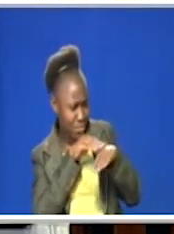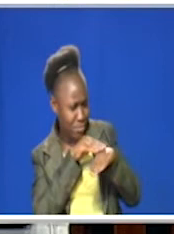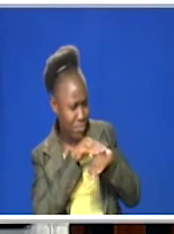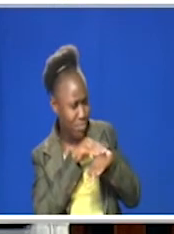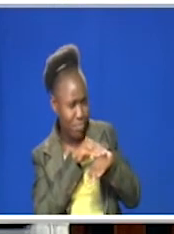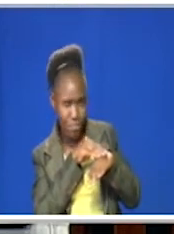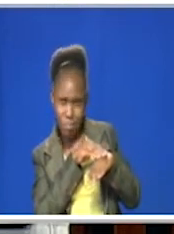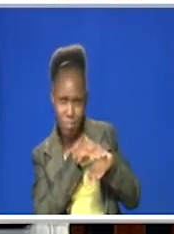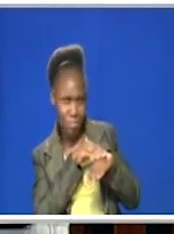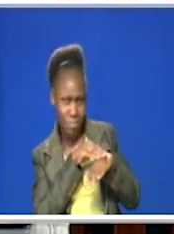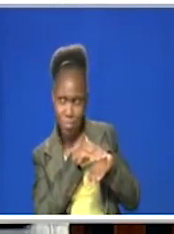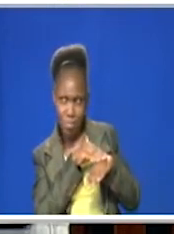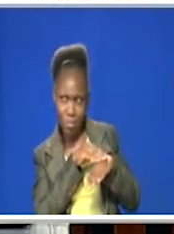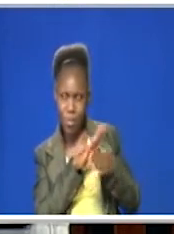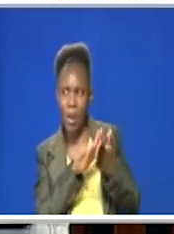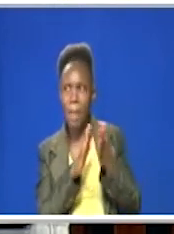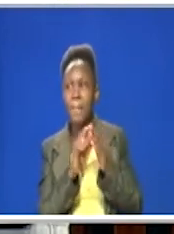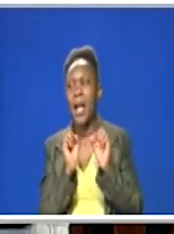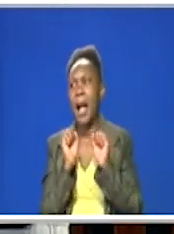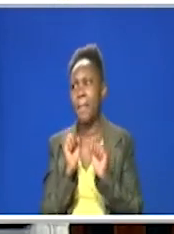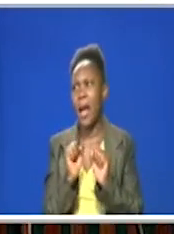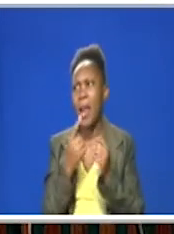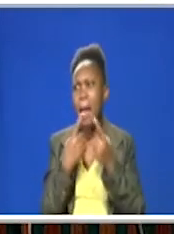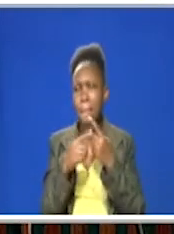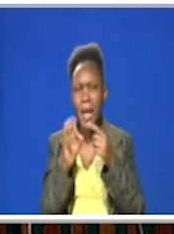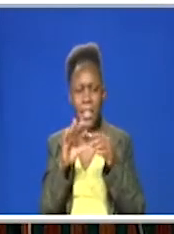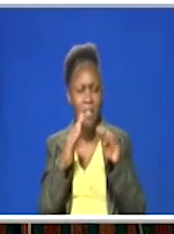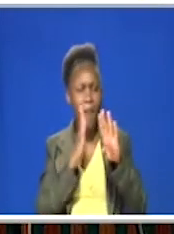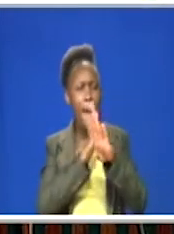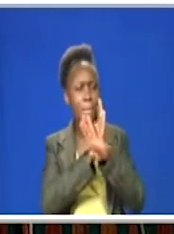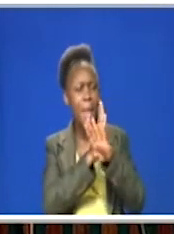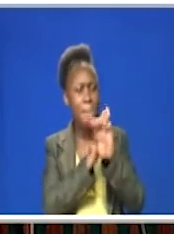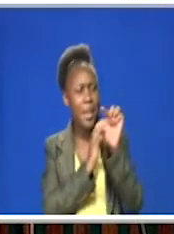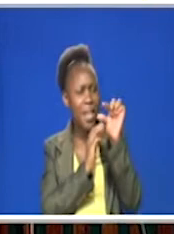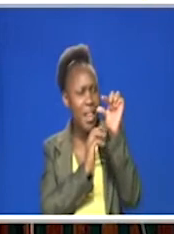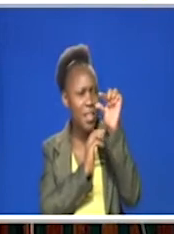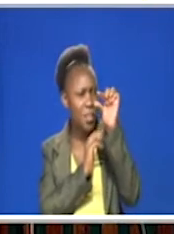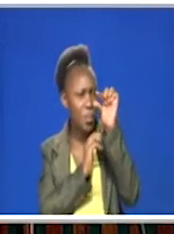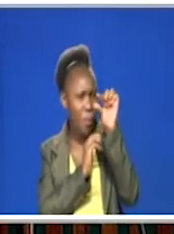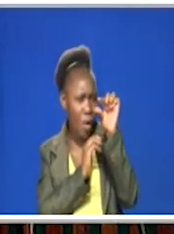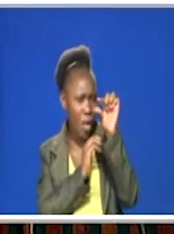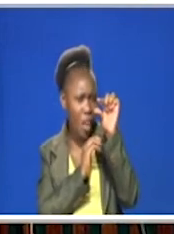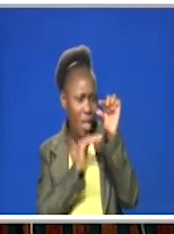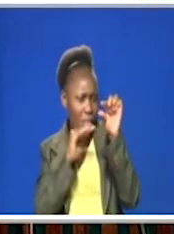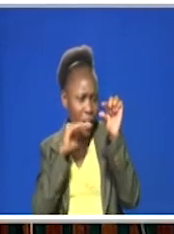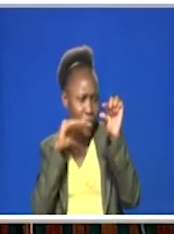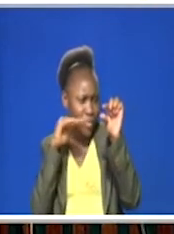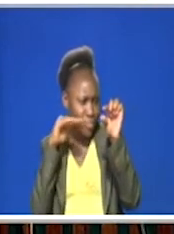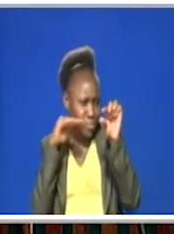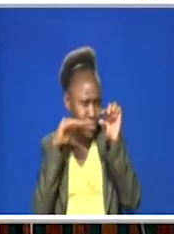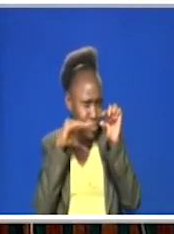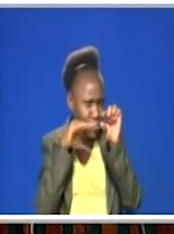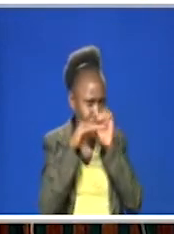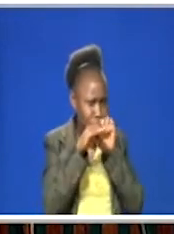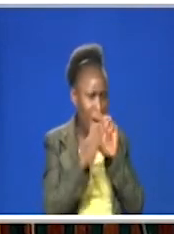it is narrower now, and then we expect the molecules or the particles diffusing to